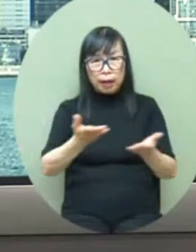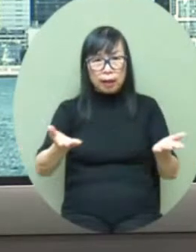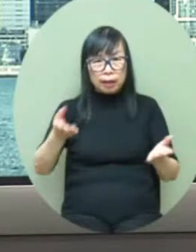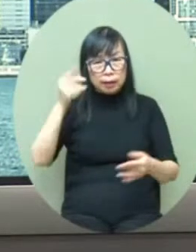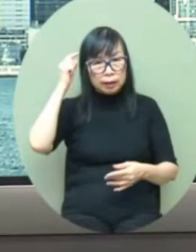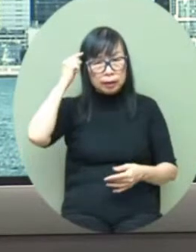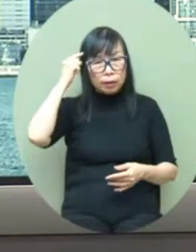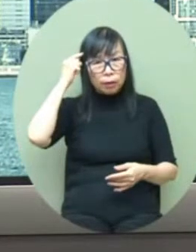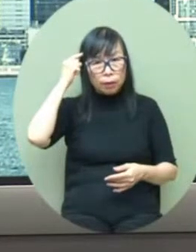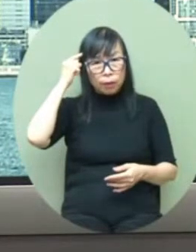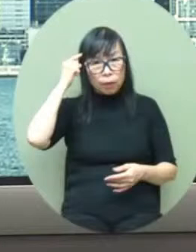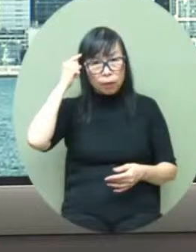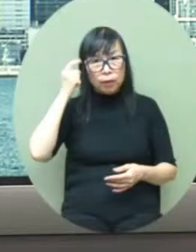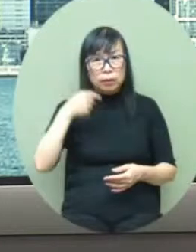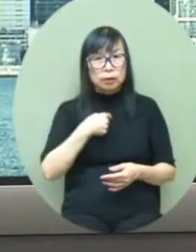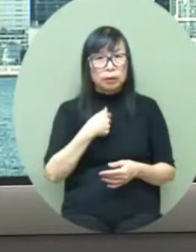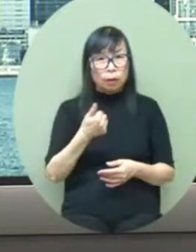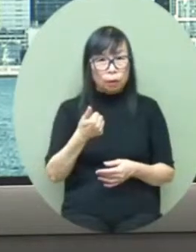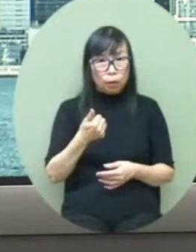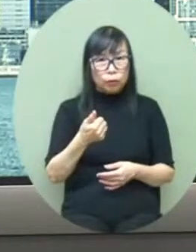There will also be publicity.